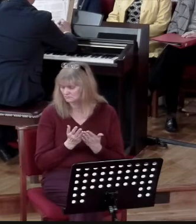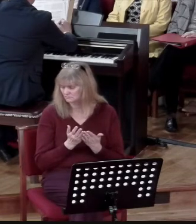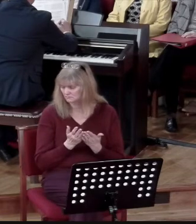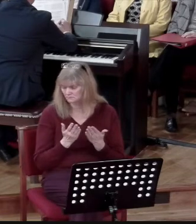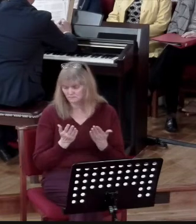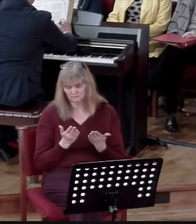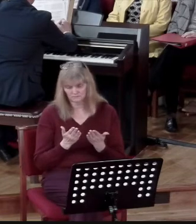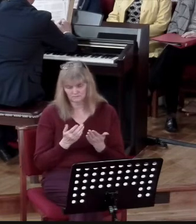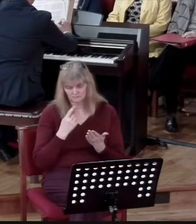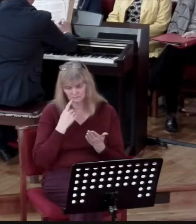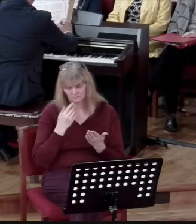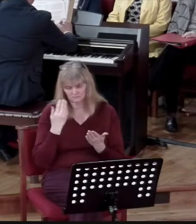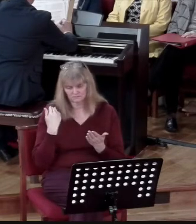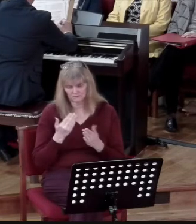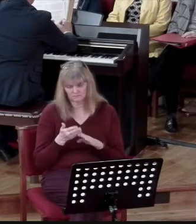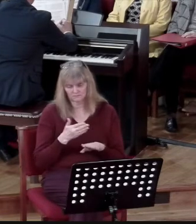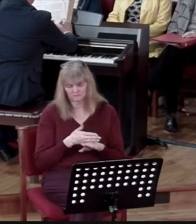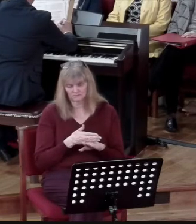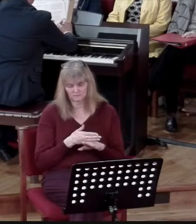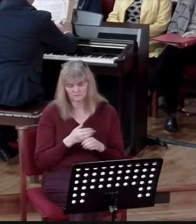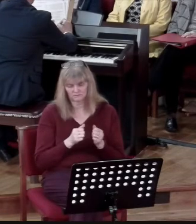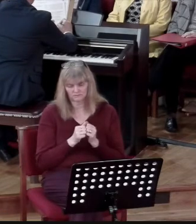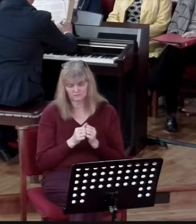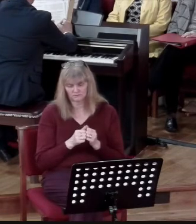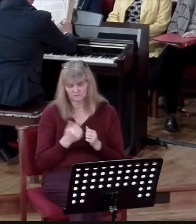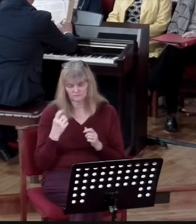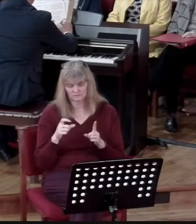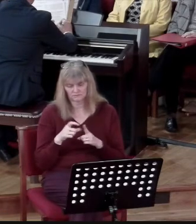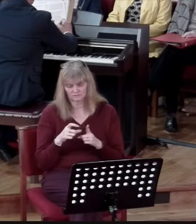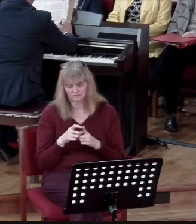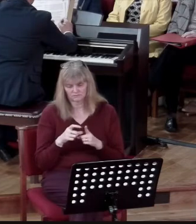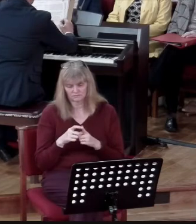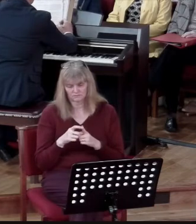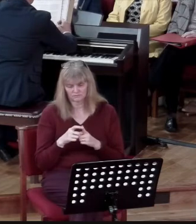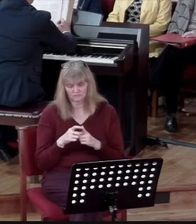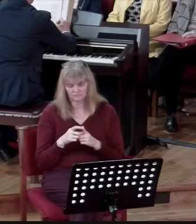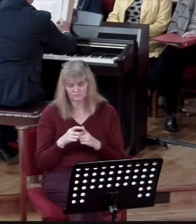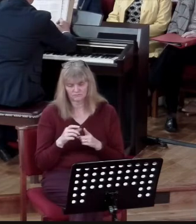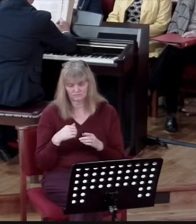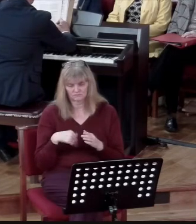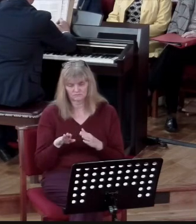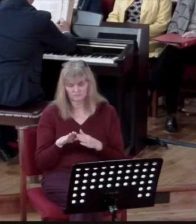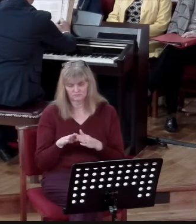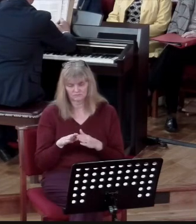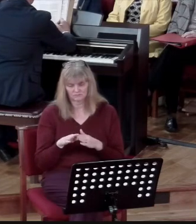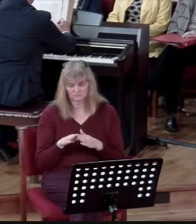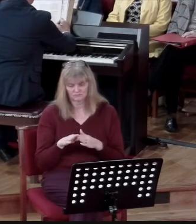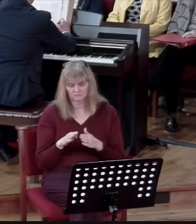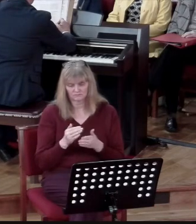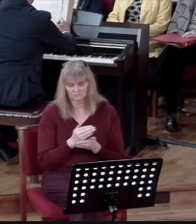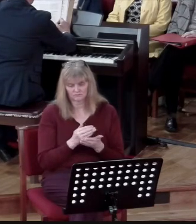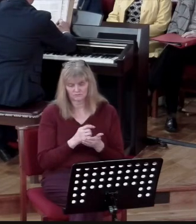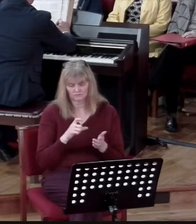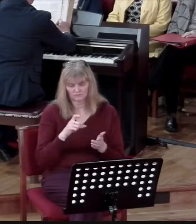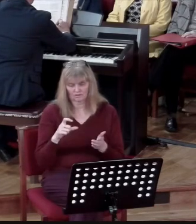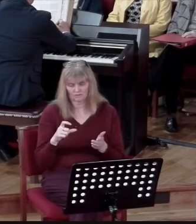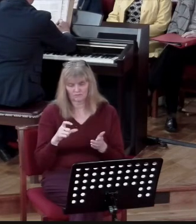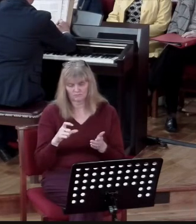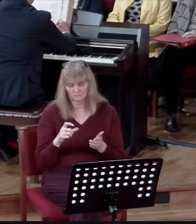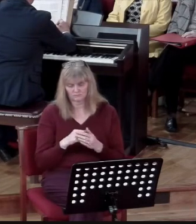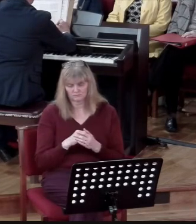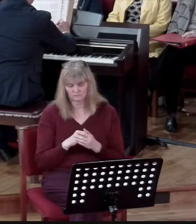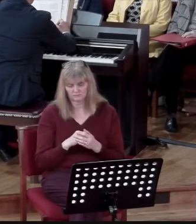day before, a friend of ours, a daughter, had gone out to do a medical elective to Colombo. I think she'd arrived the